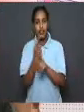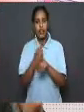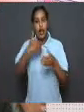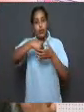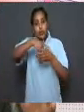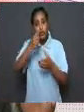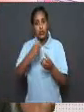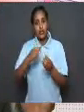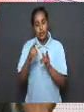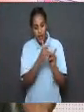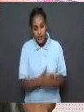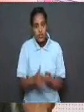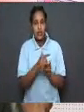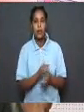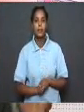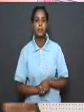outside of a system?